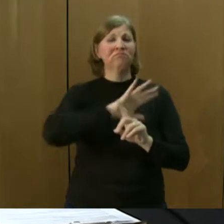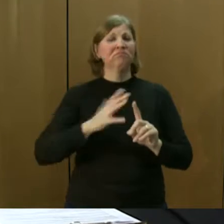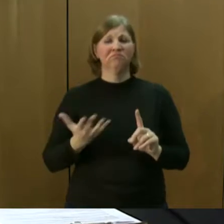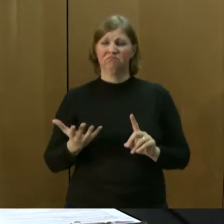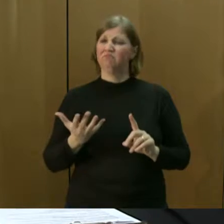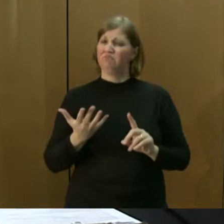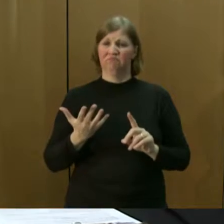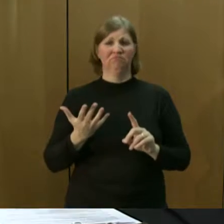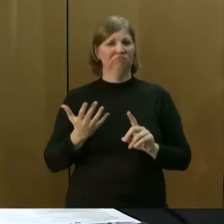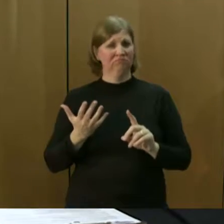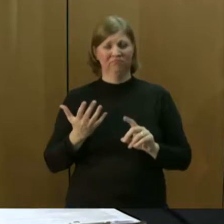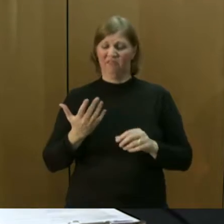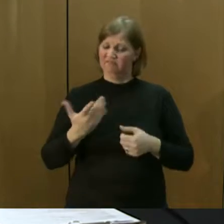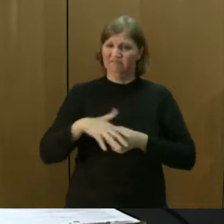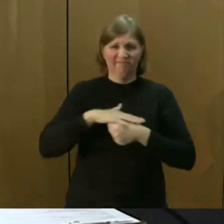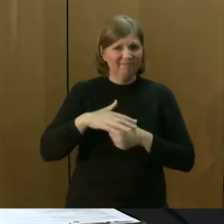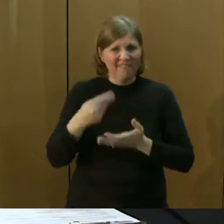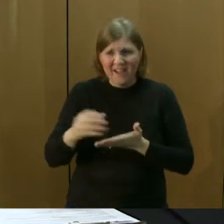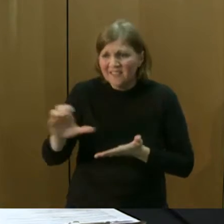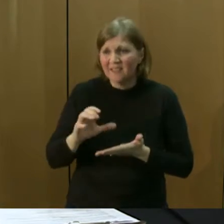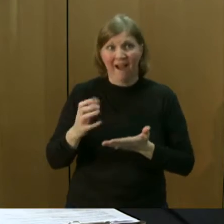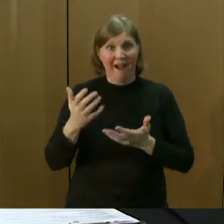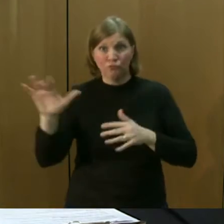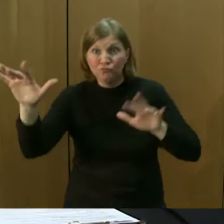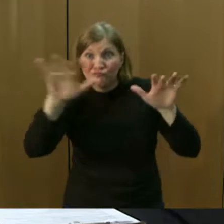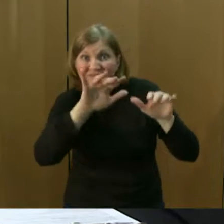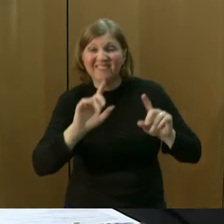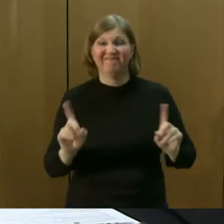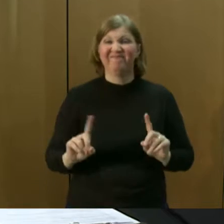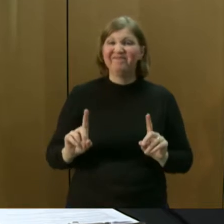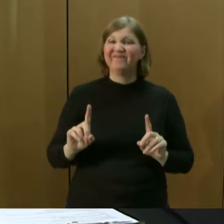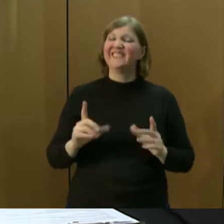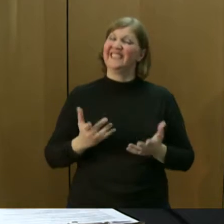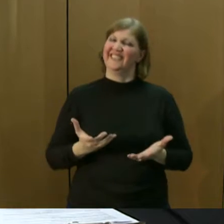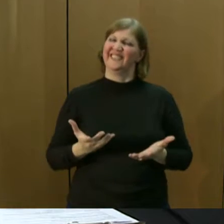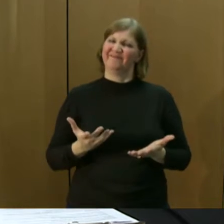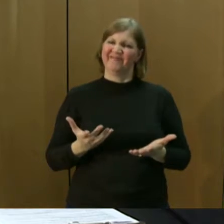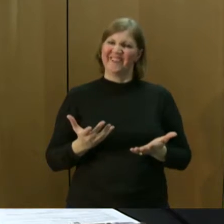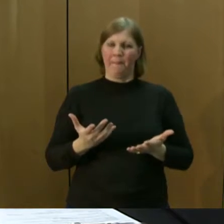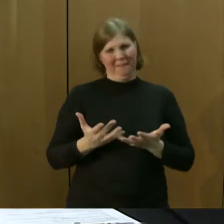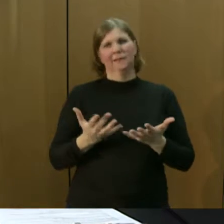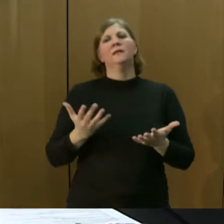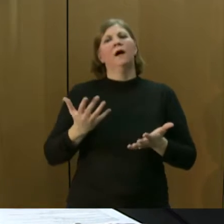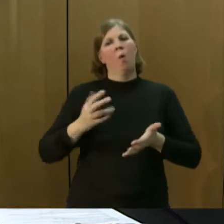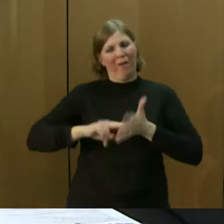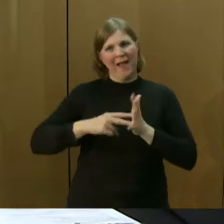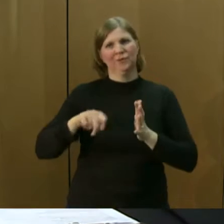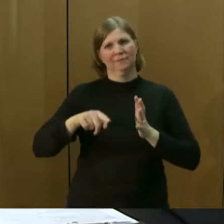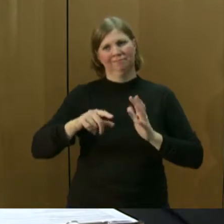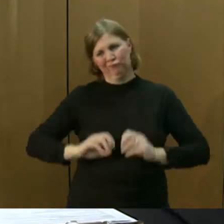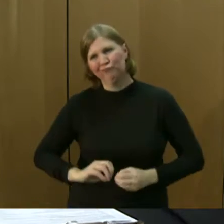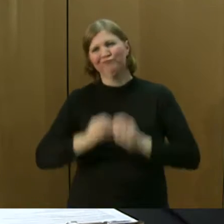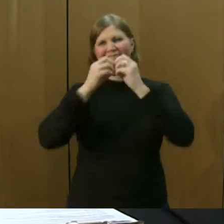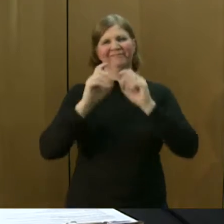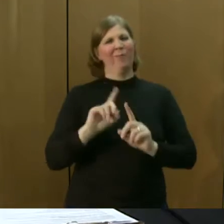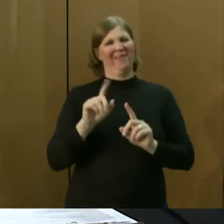not. If you're creating work in Scotland, then there's the Made in Scotland fund that application's closed for now this year. But